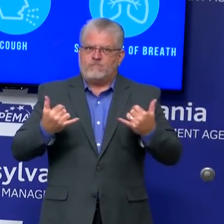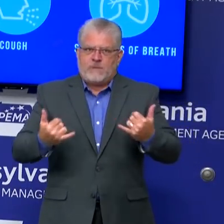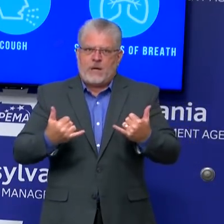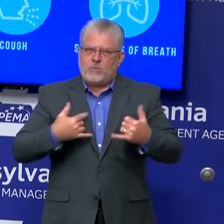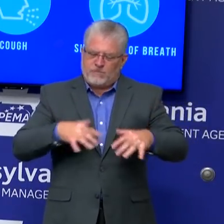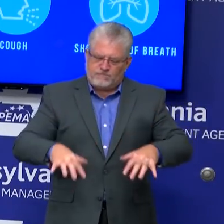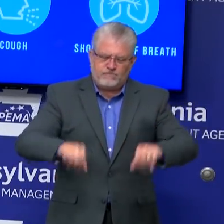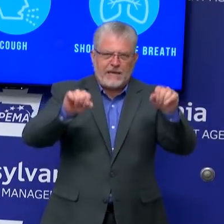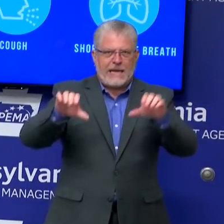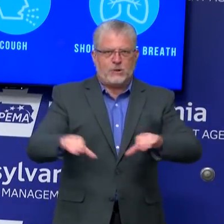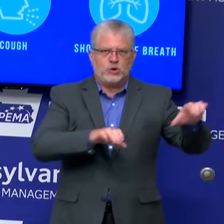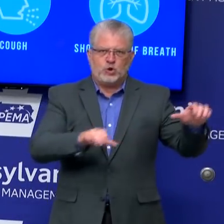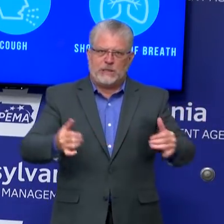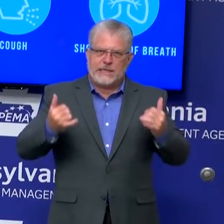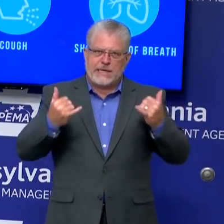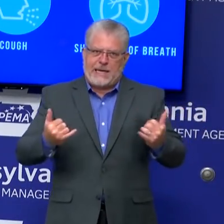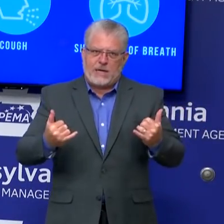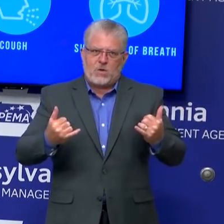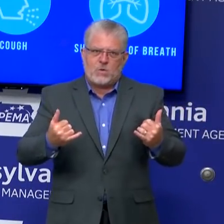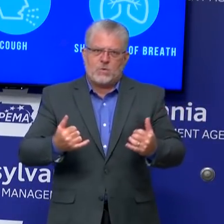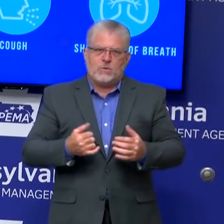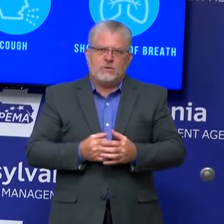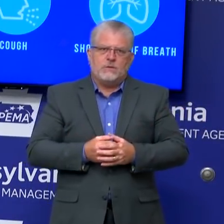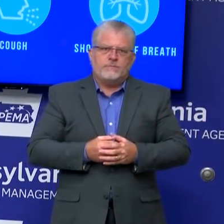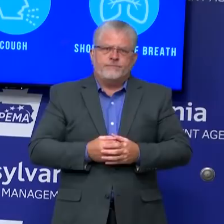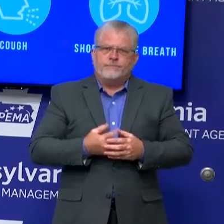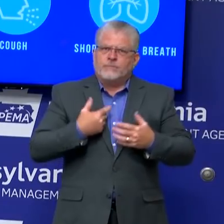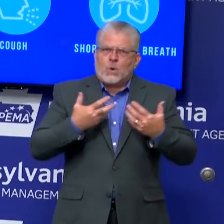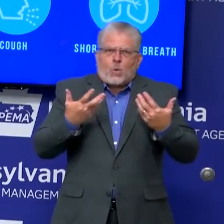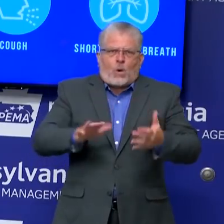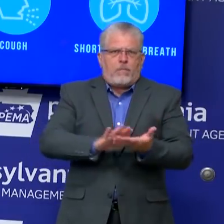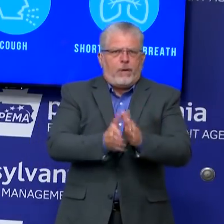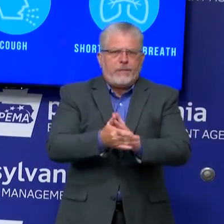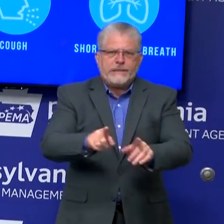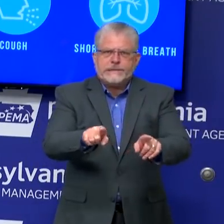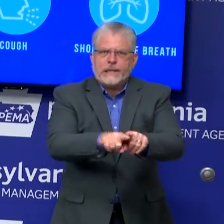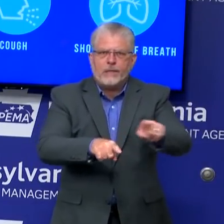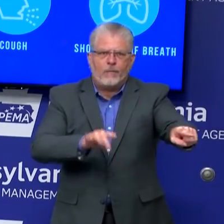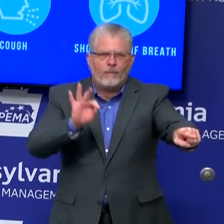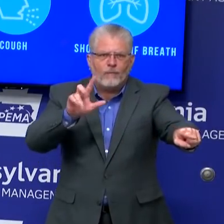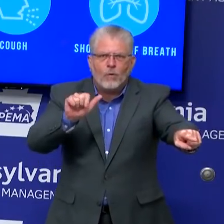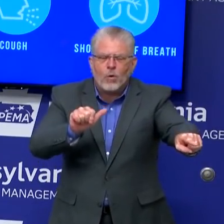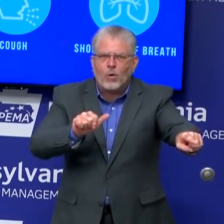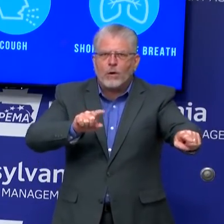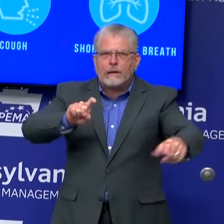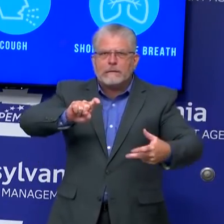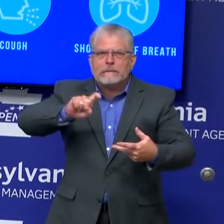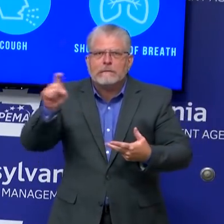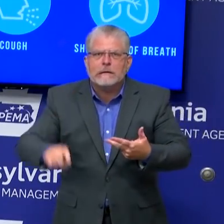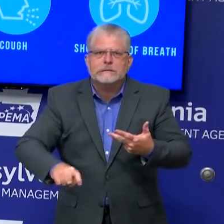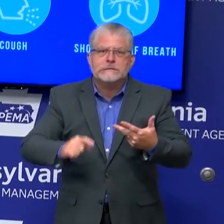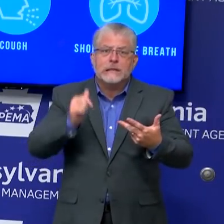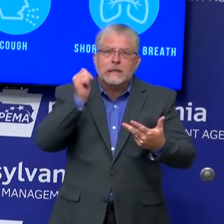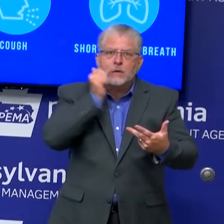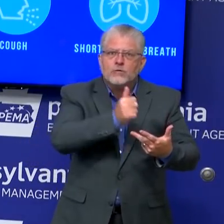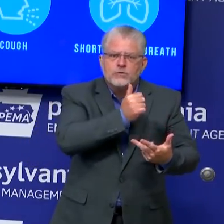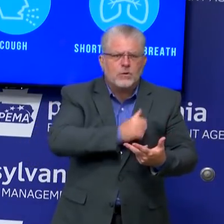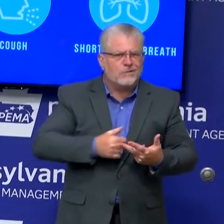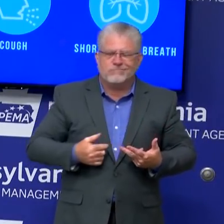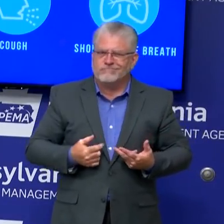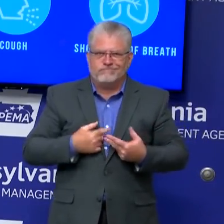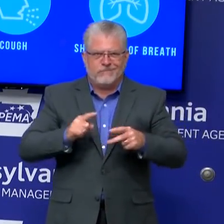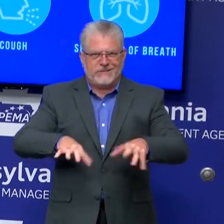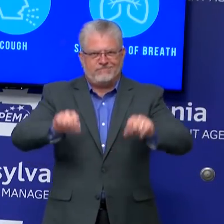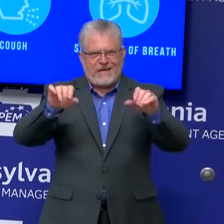We don't want to become Florida. We don't want to become Texas. We don't want to become Arizona. We have got to act now. So today I'm